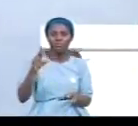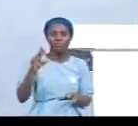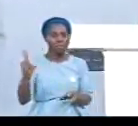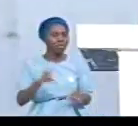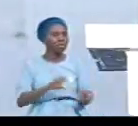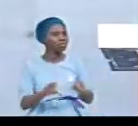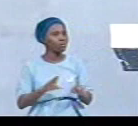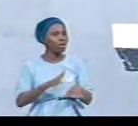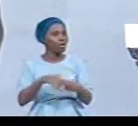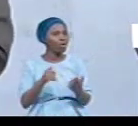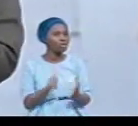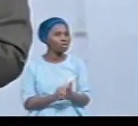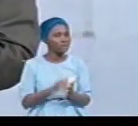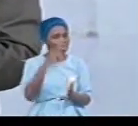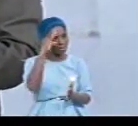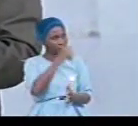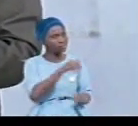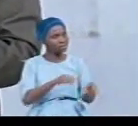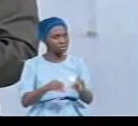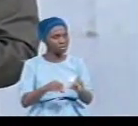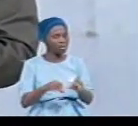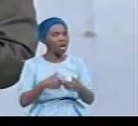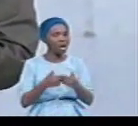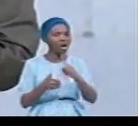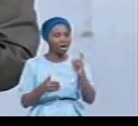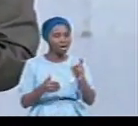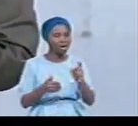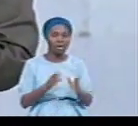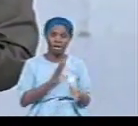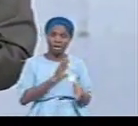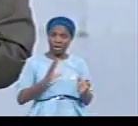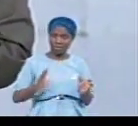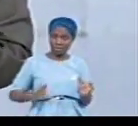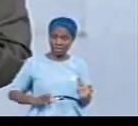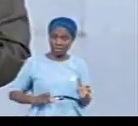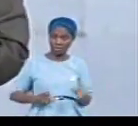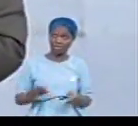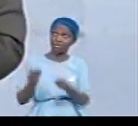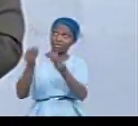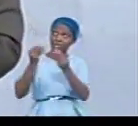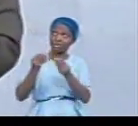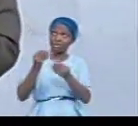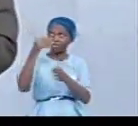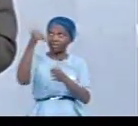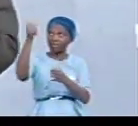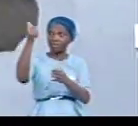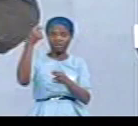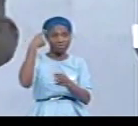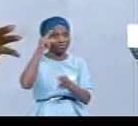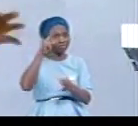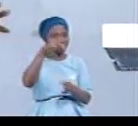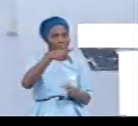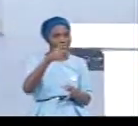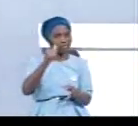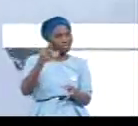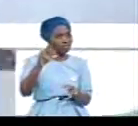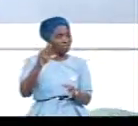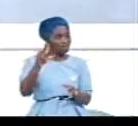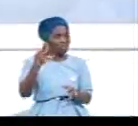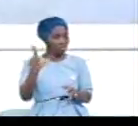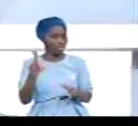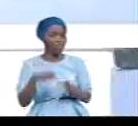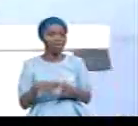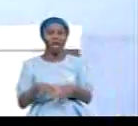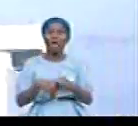that he did? Christ gave himself for Paul. How did